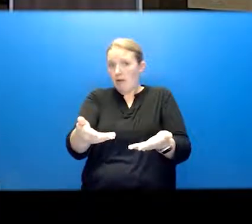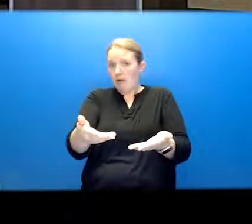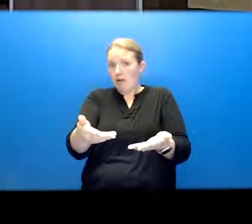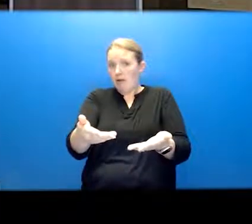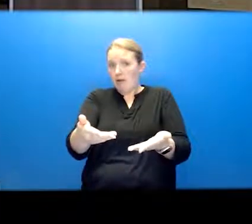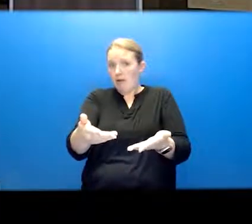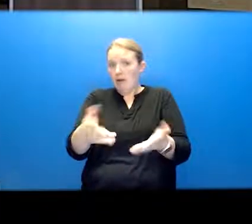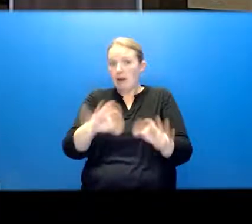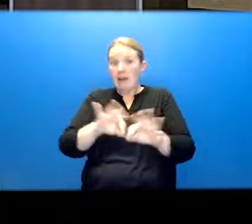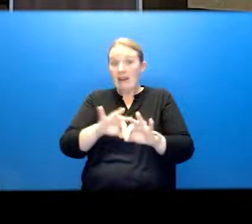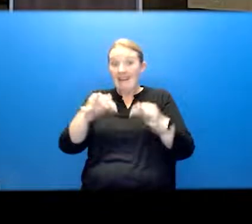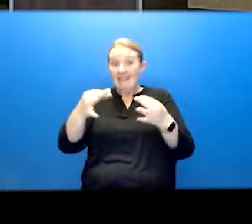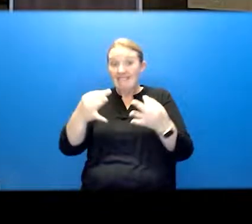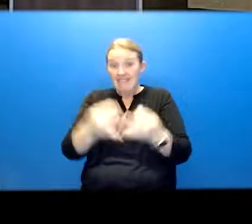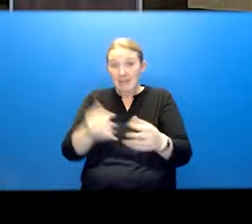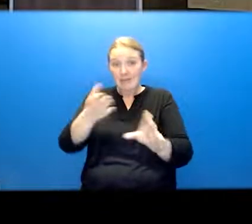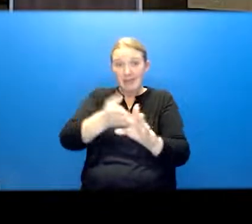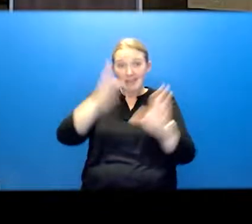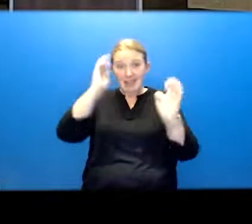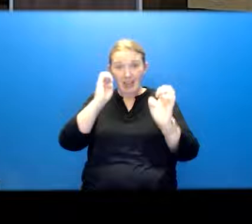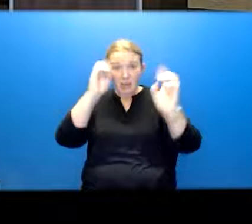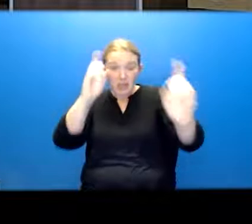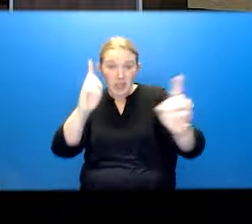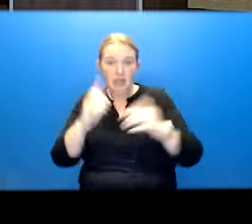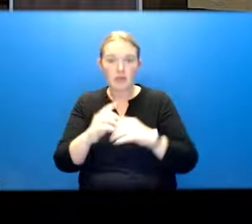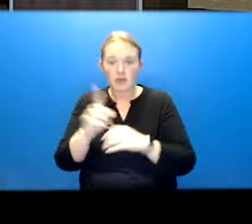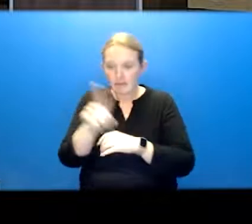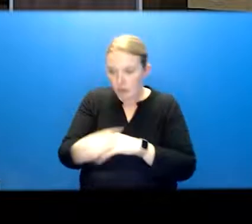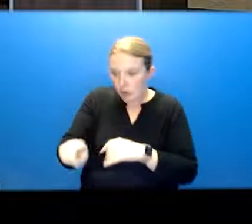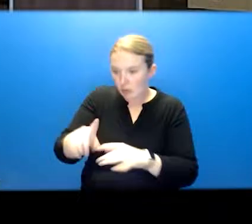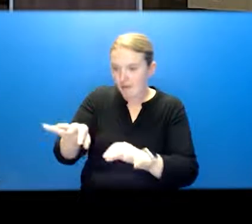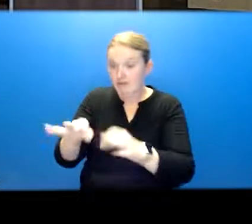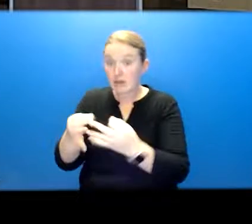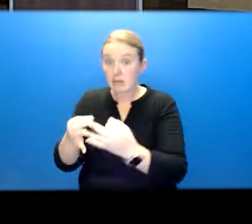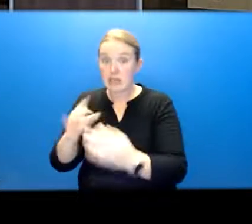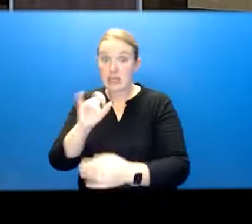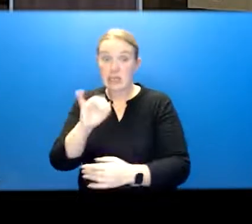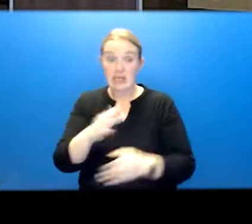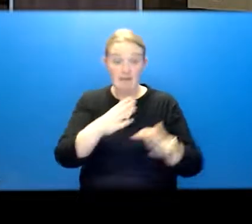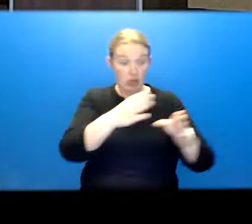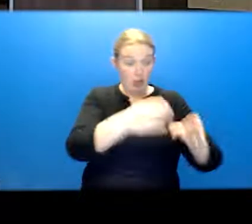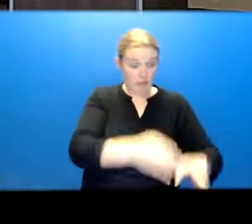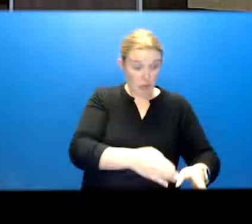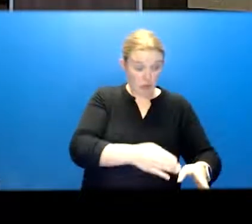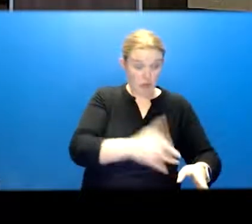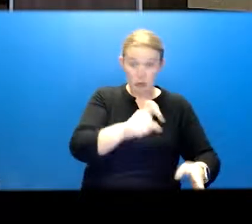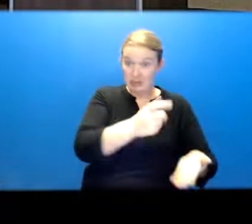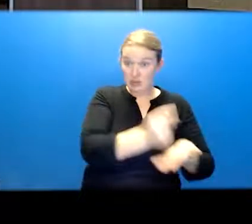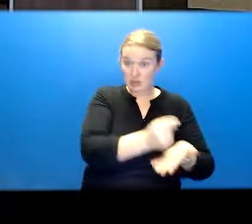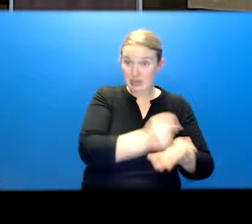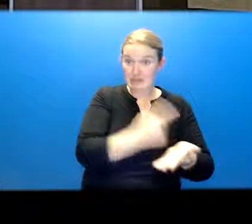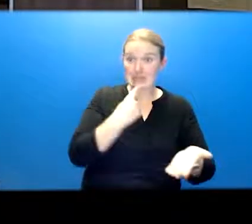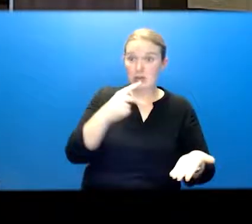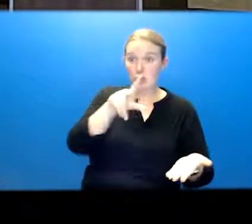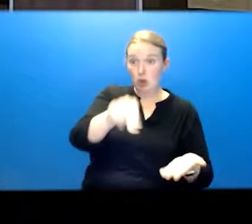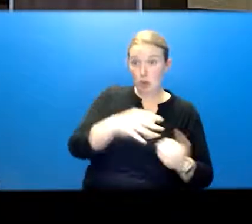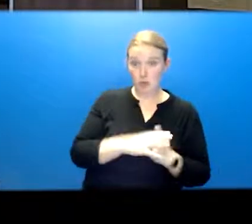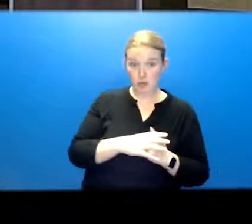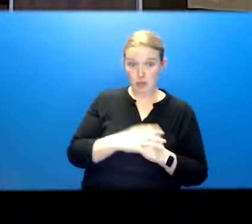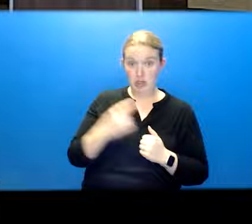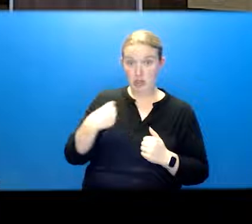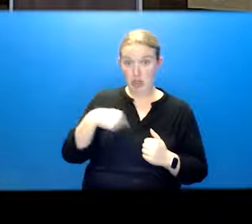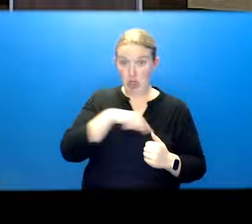family psychoeducation to individuals, to family members, even if the individual says no? So are we opening up